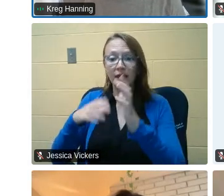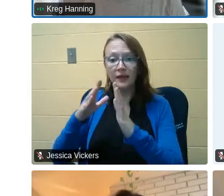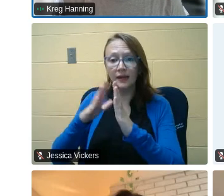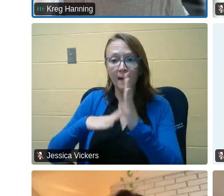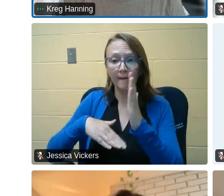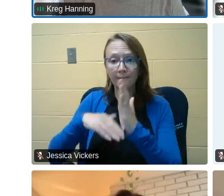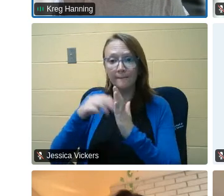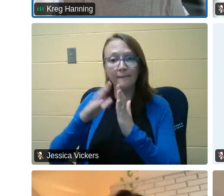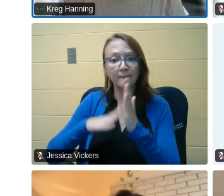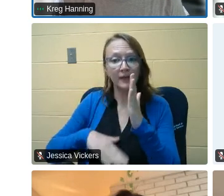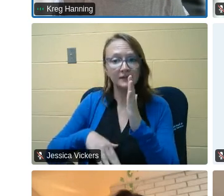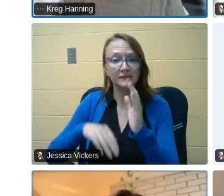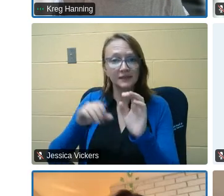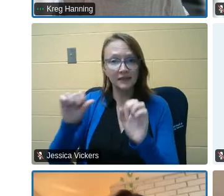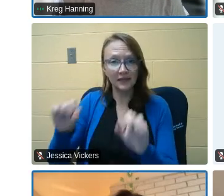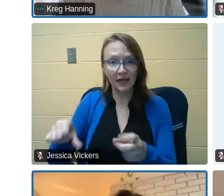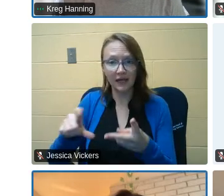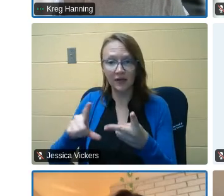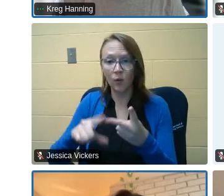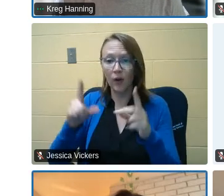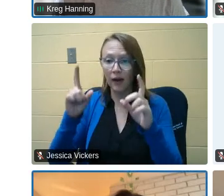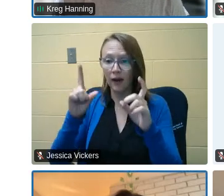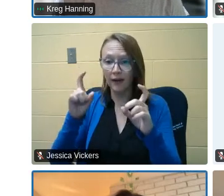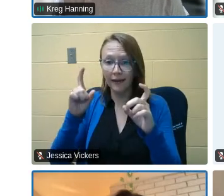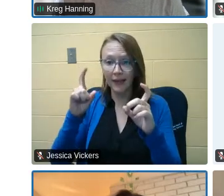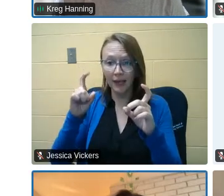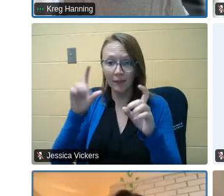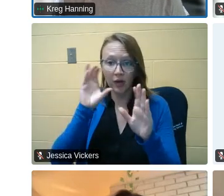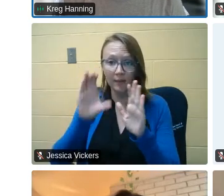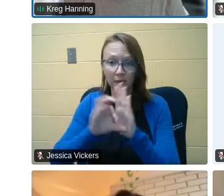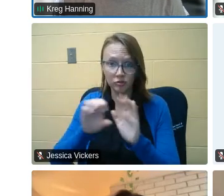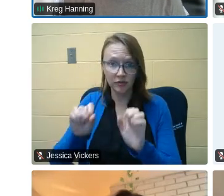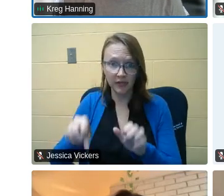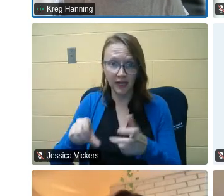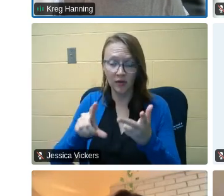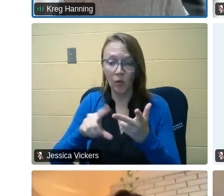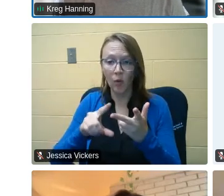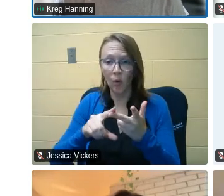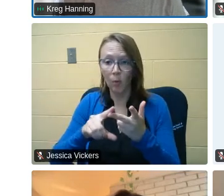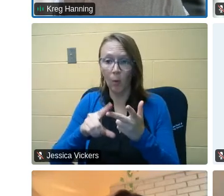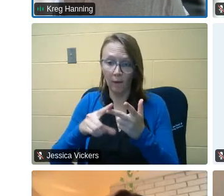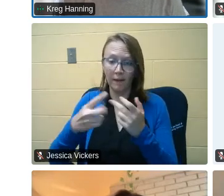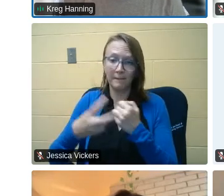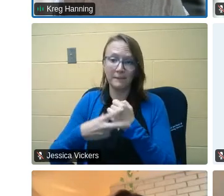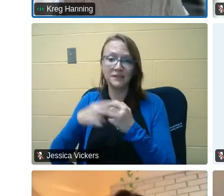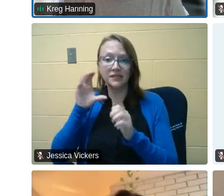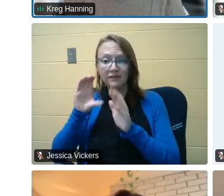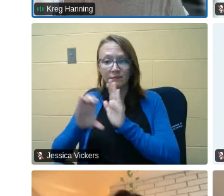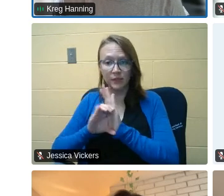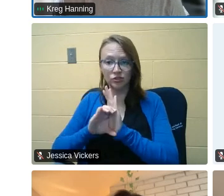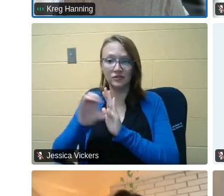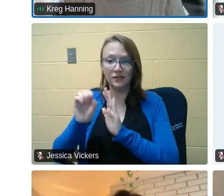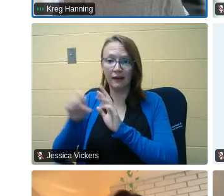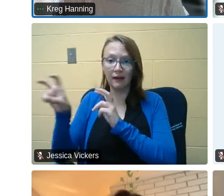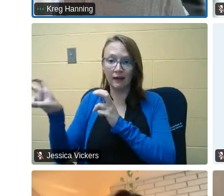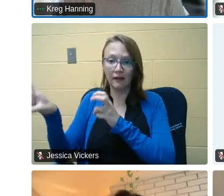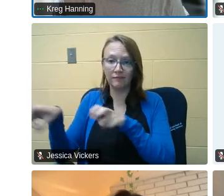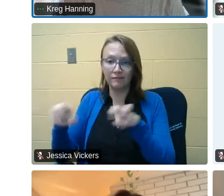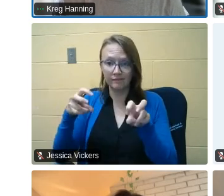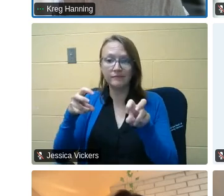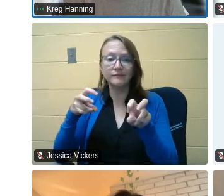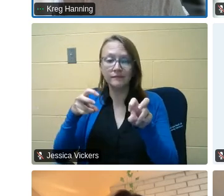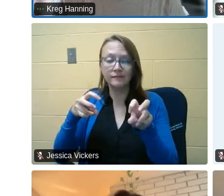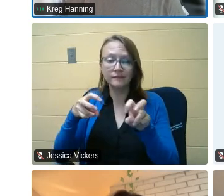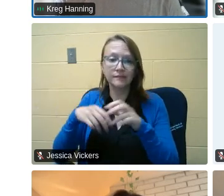I can use my camera to capture something, or I can go to my camera roll or my photo library and pull something in that I've already taken a picture